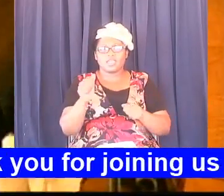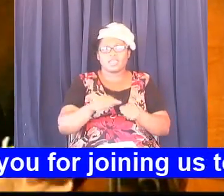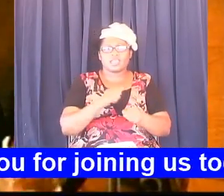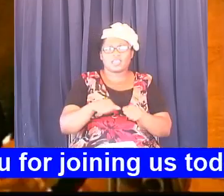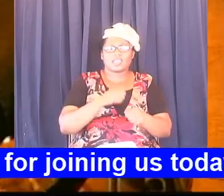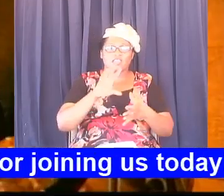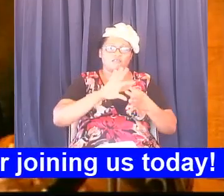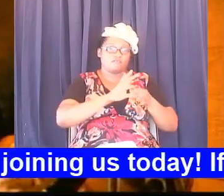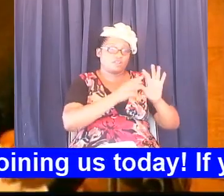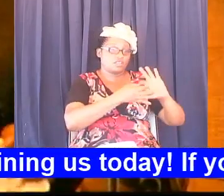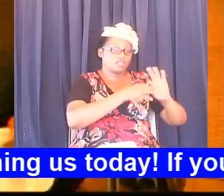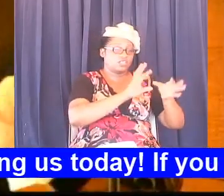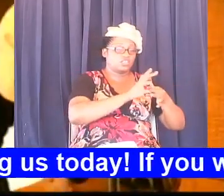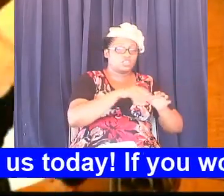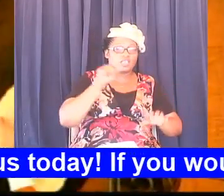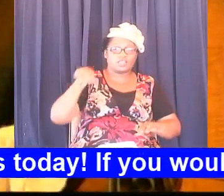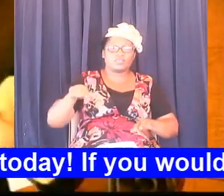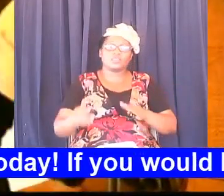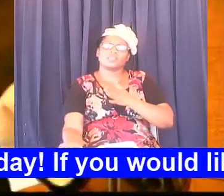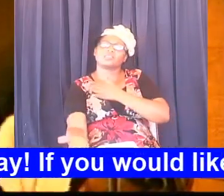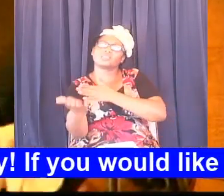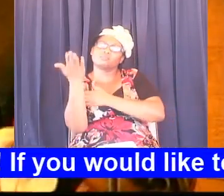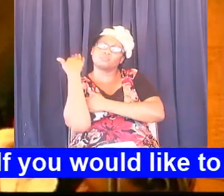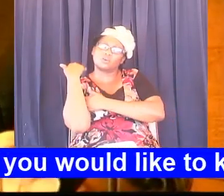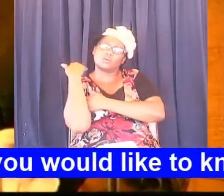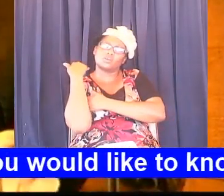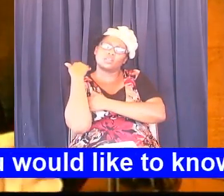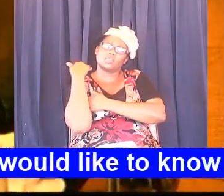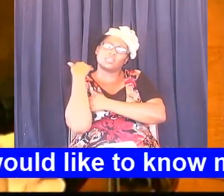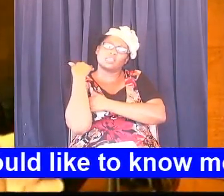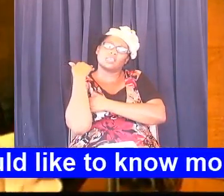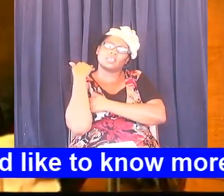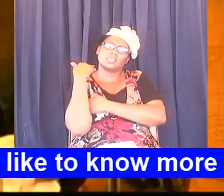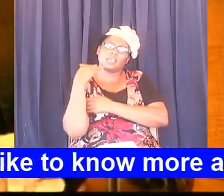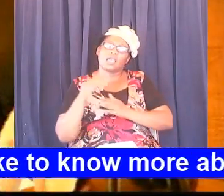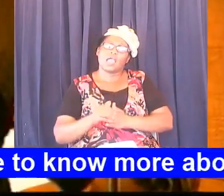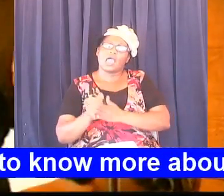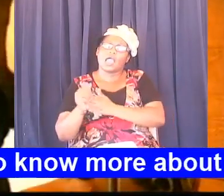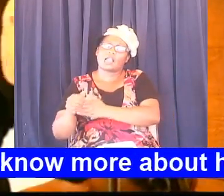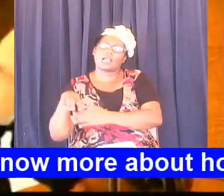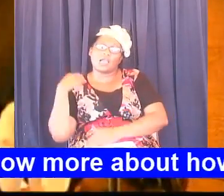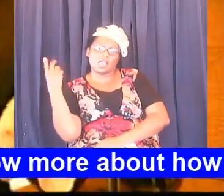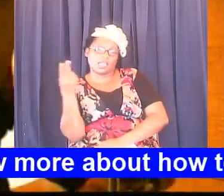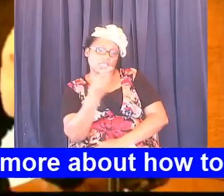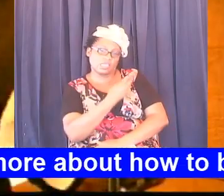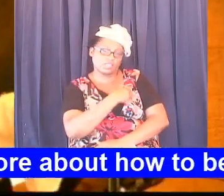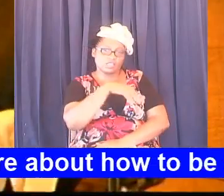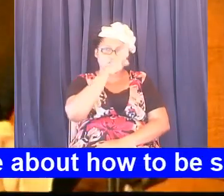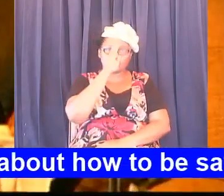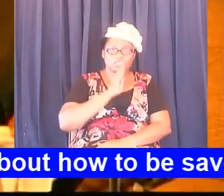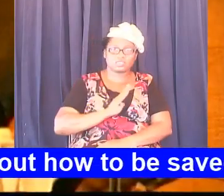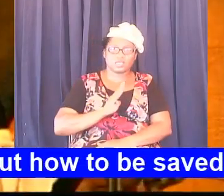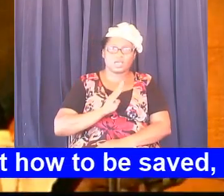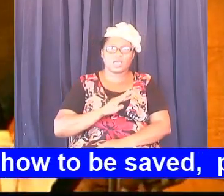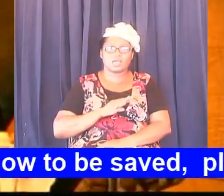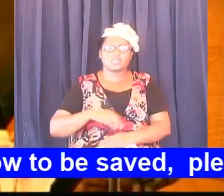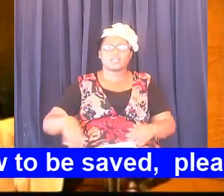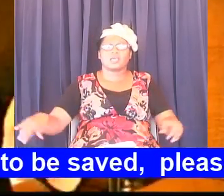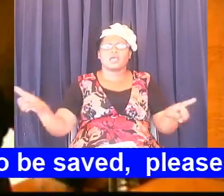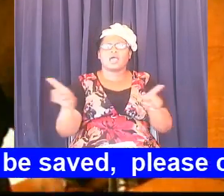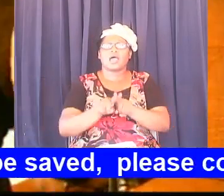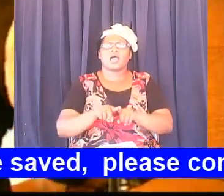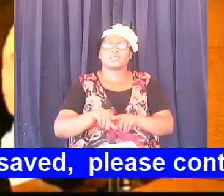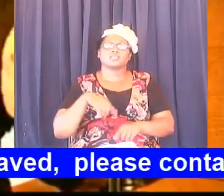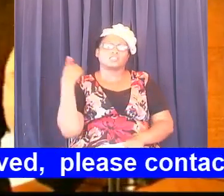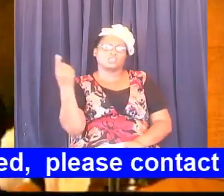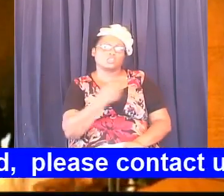every chain this morning. Guide us, give us journeying mercies, God, as we go to our several homes of abode.